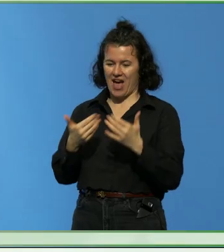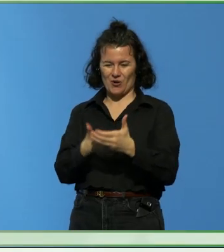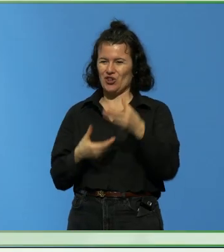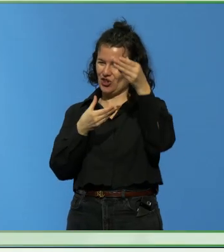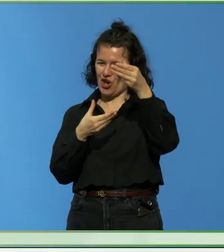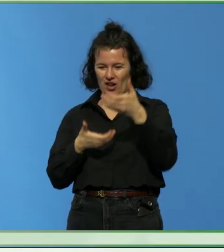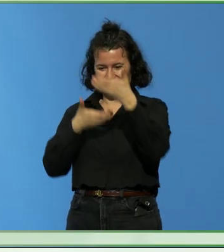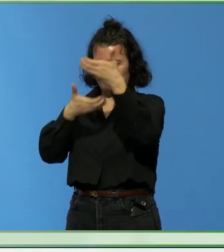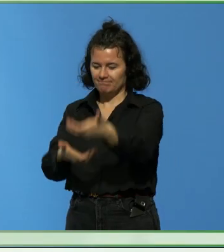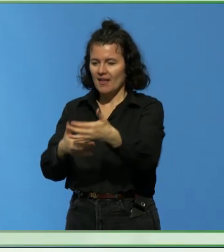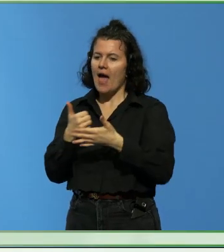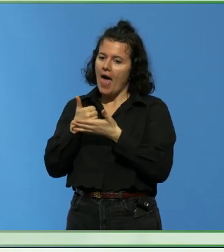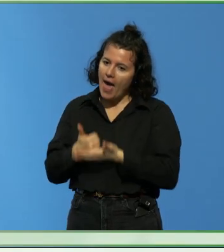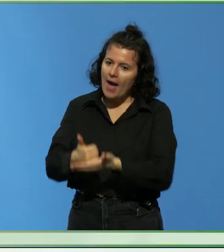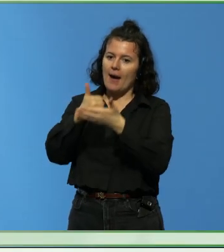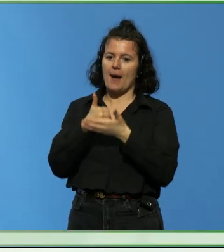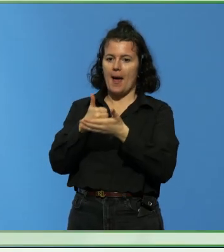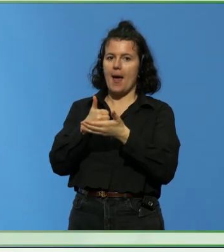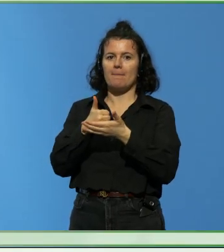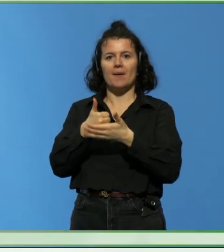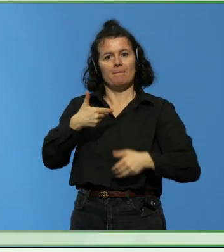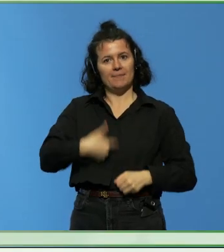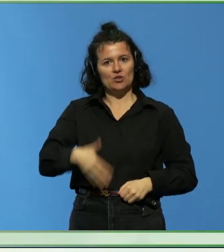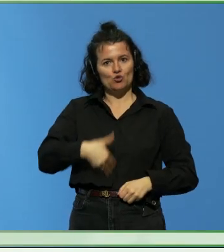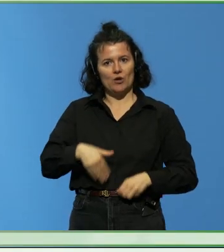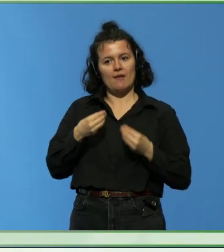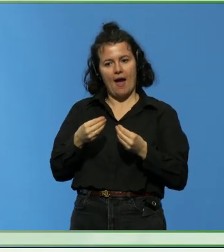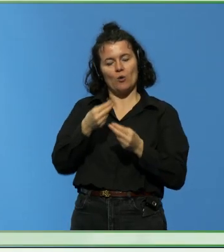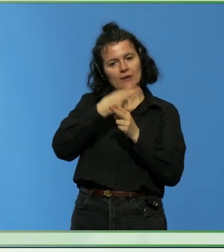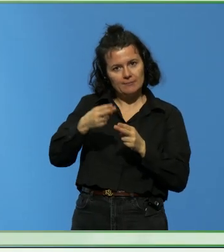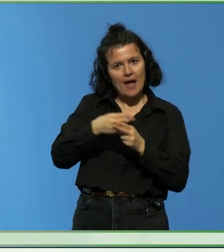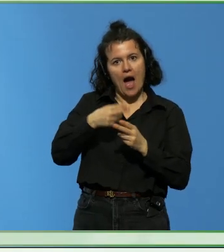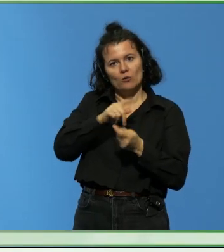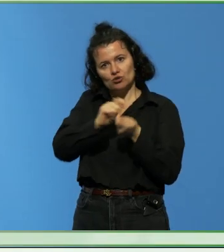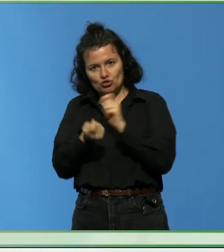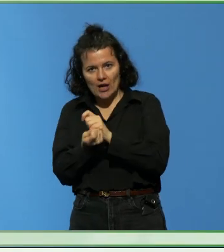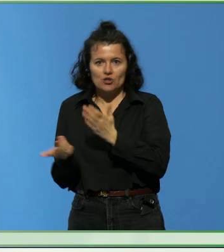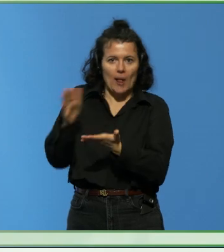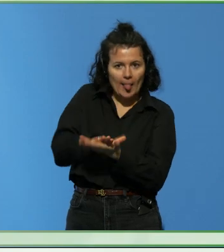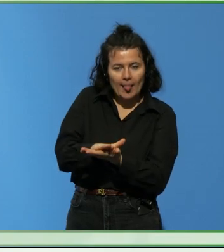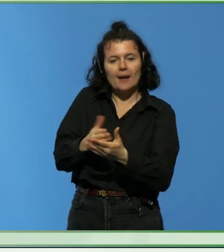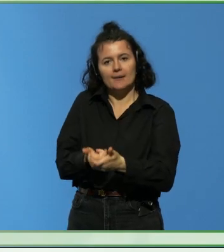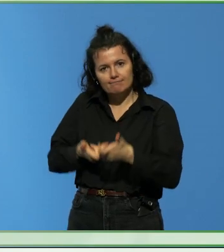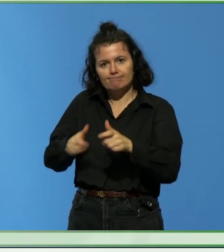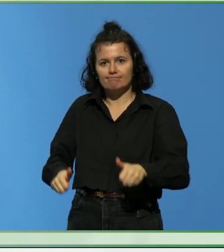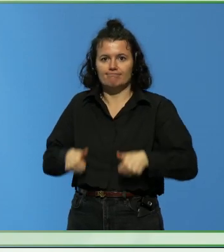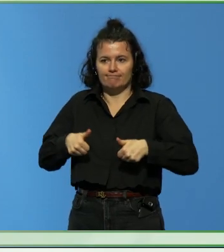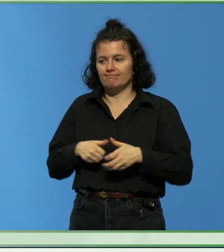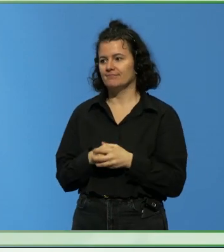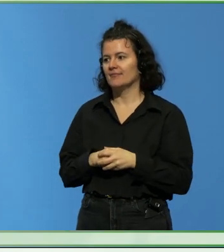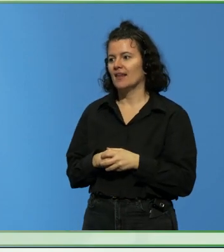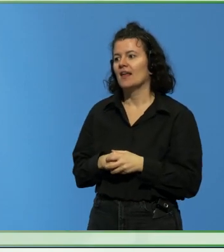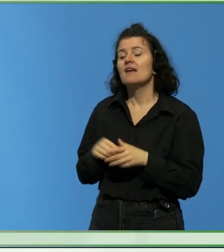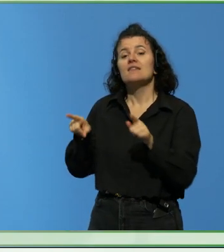of it and redressing her. And the young people also got a small doll, so they could practice changing the small doll's